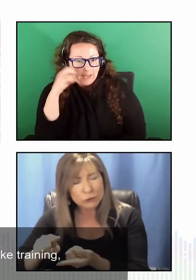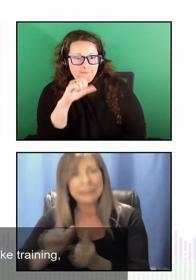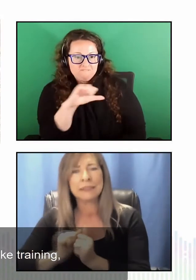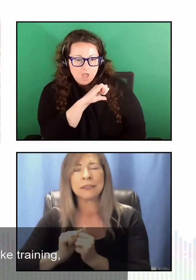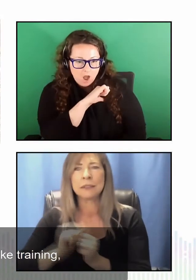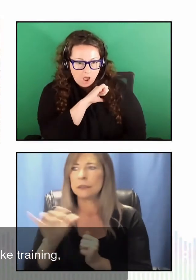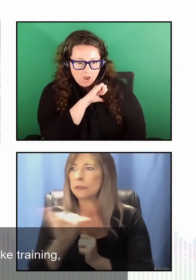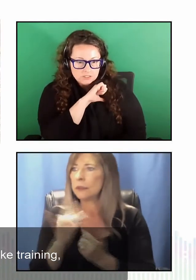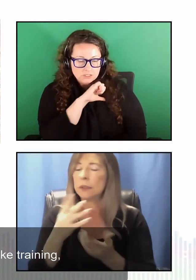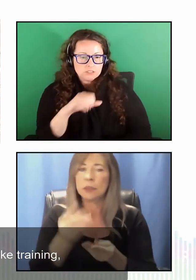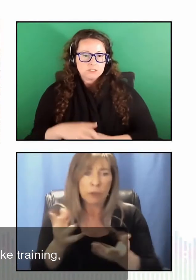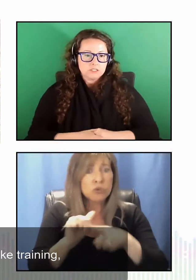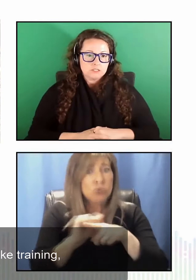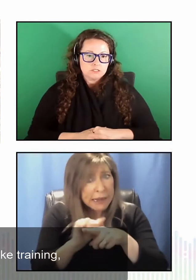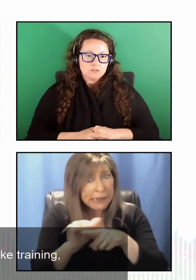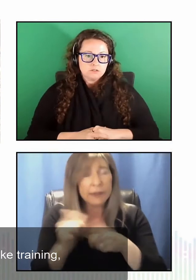things like training,